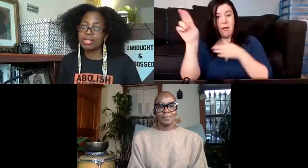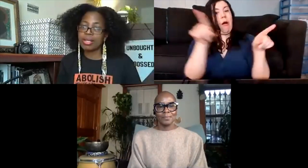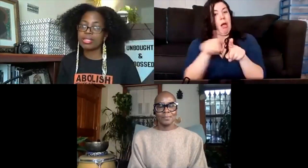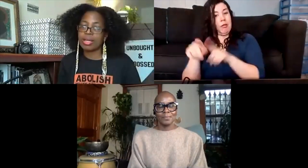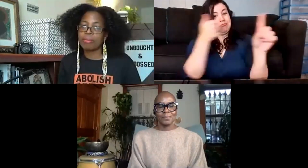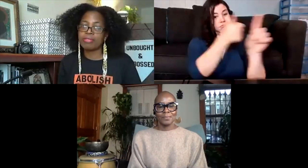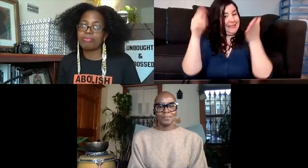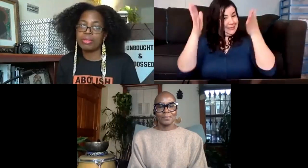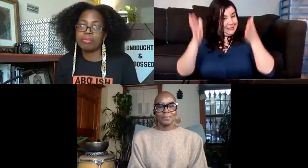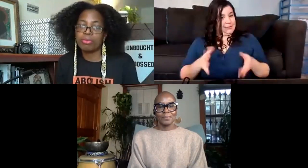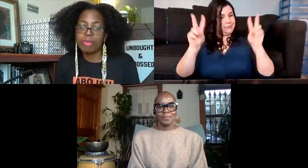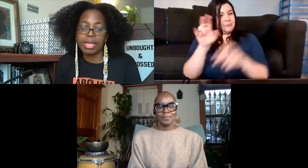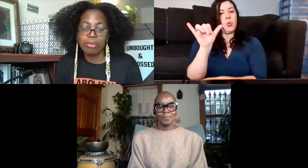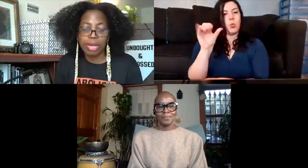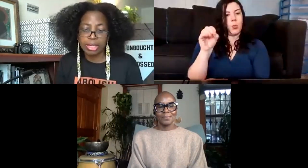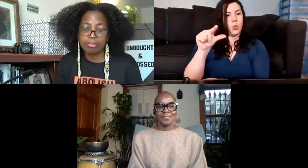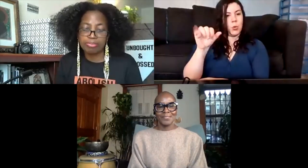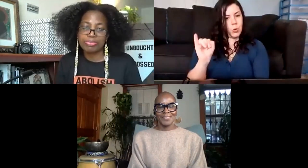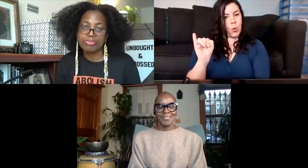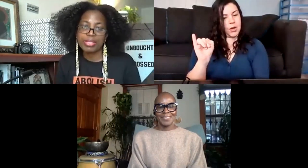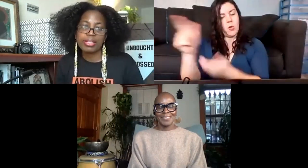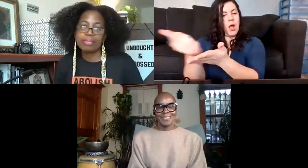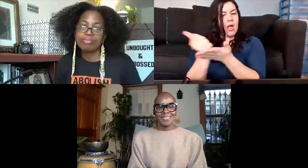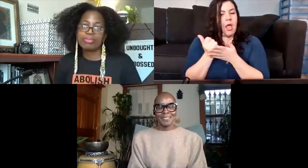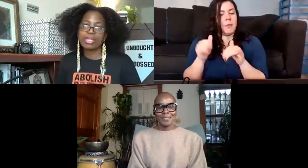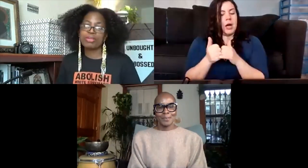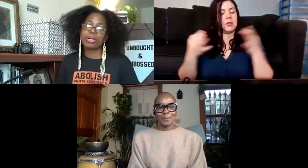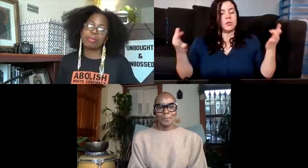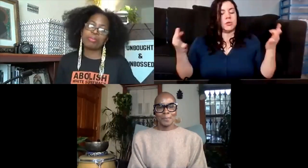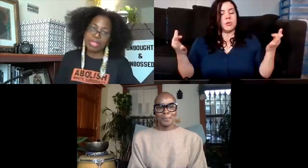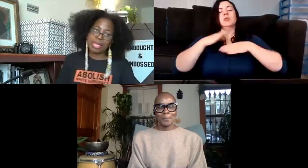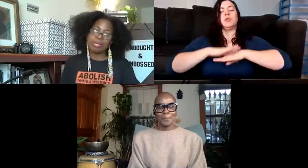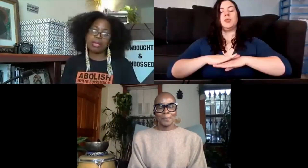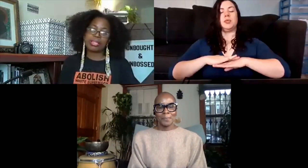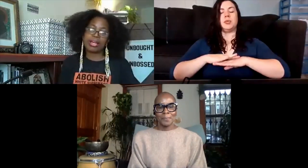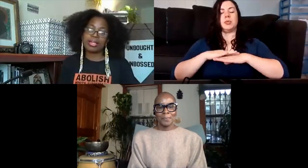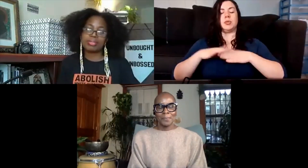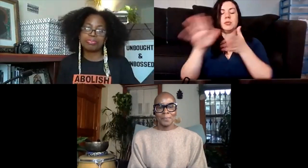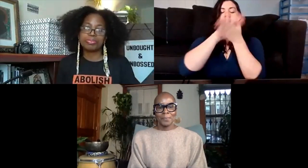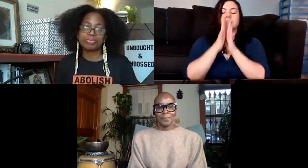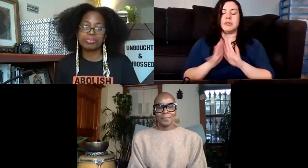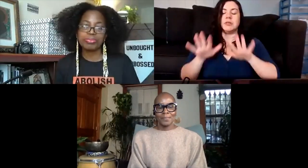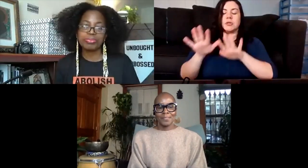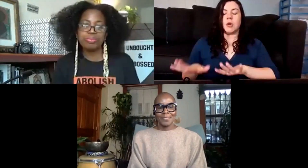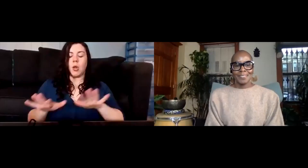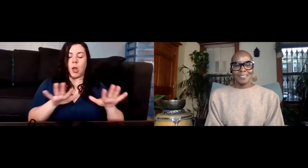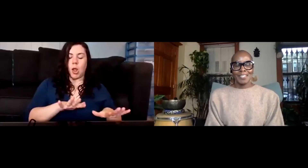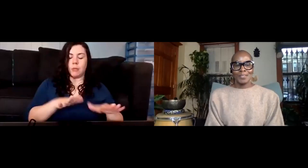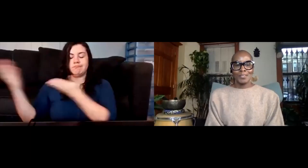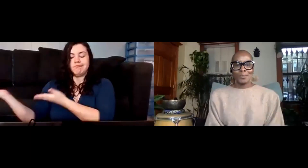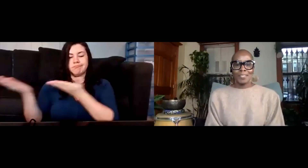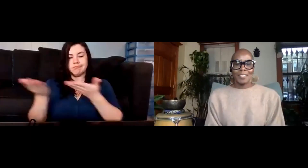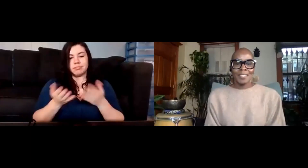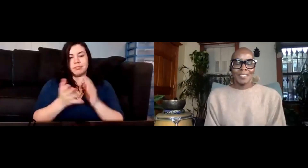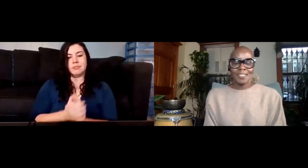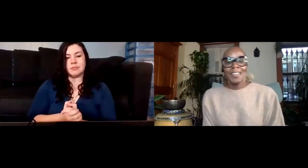to bring us on to help us remain grounded. I'd like to welcome Aimee Meredith Cox. Thank you